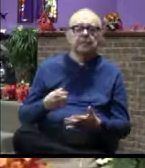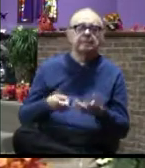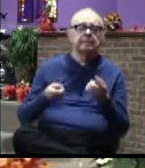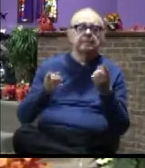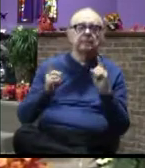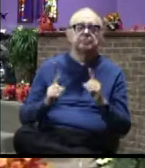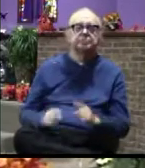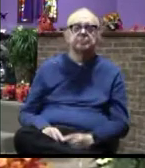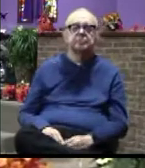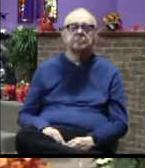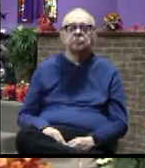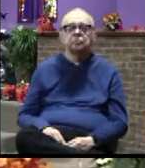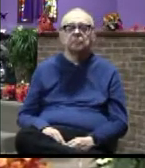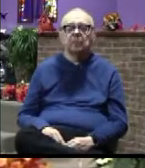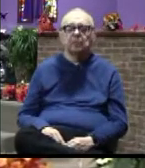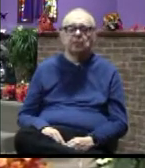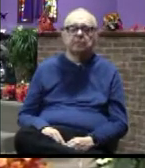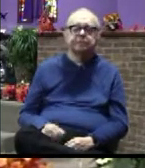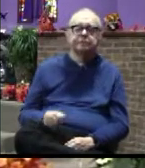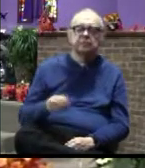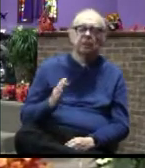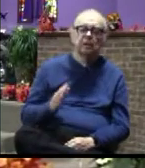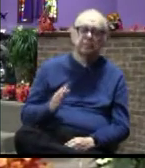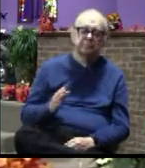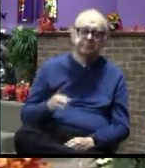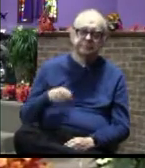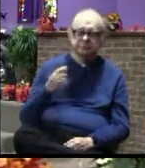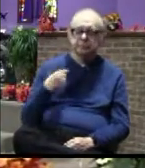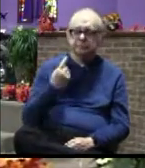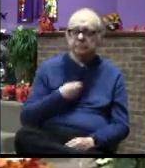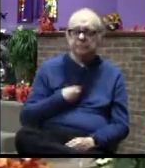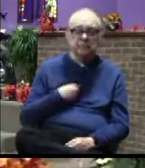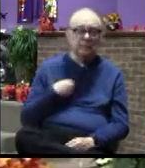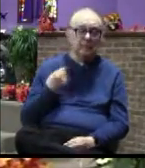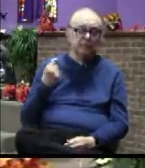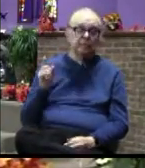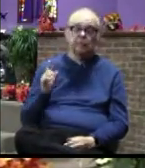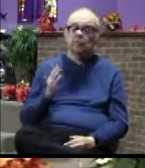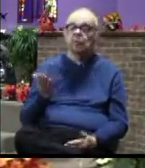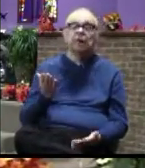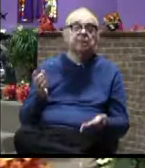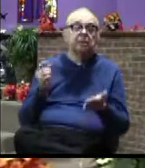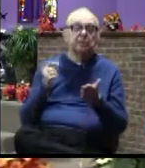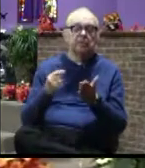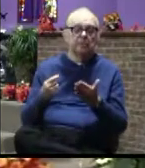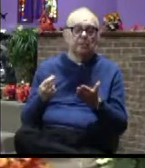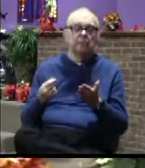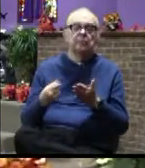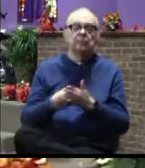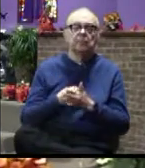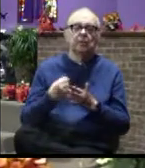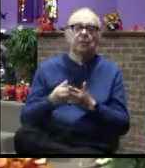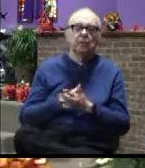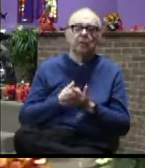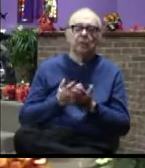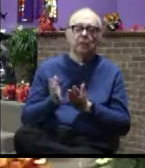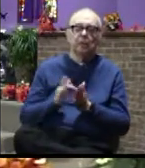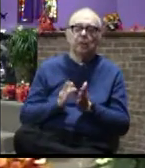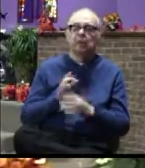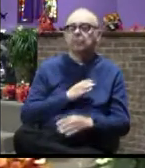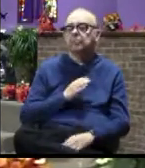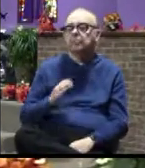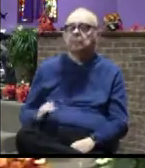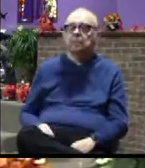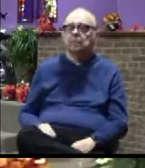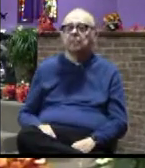so what happens so God has given us the gospel of Jesus through Jesus